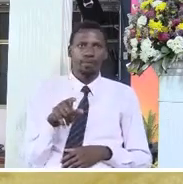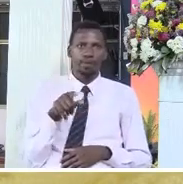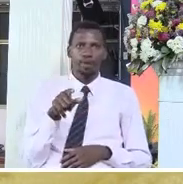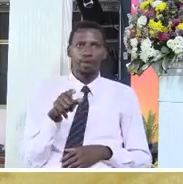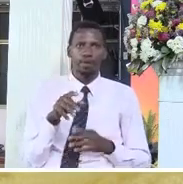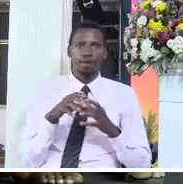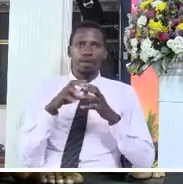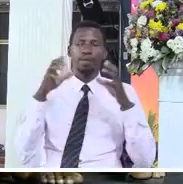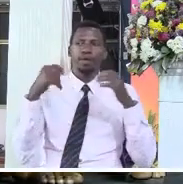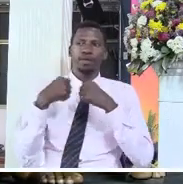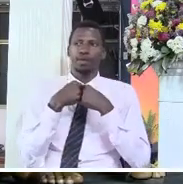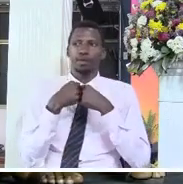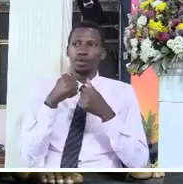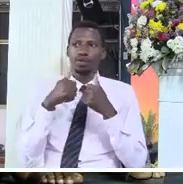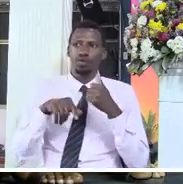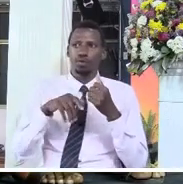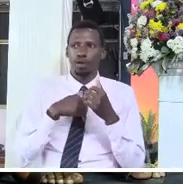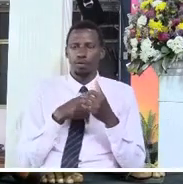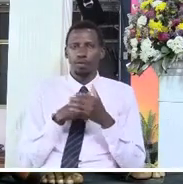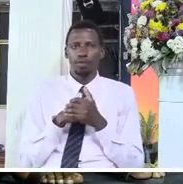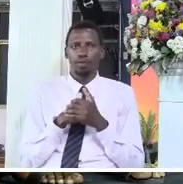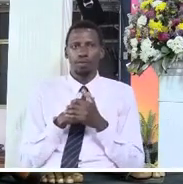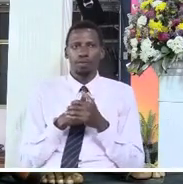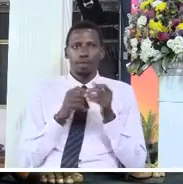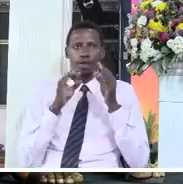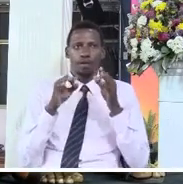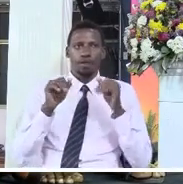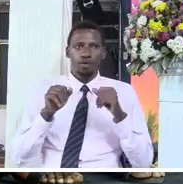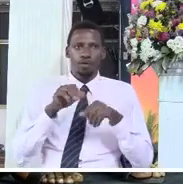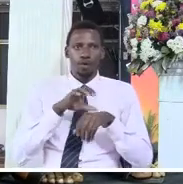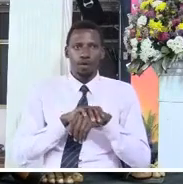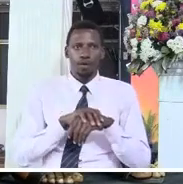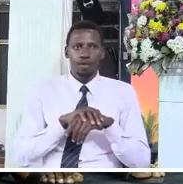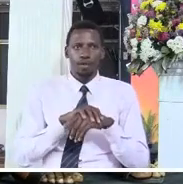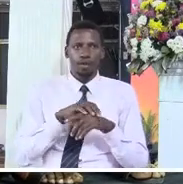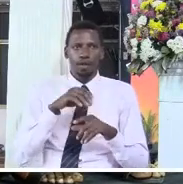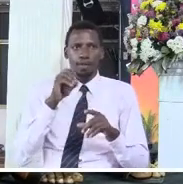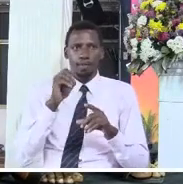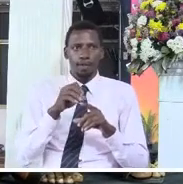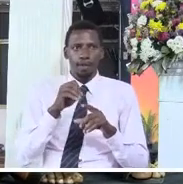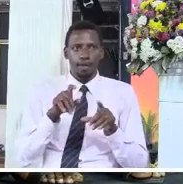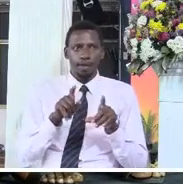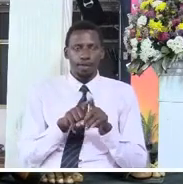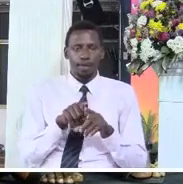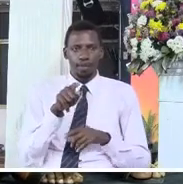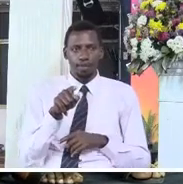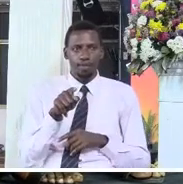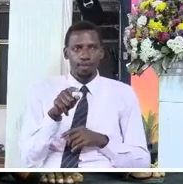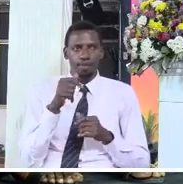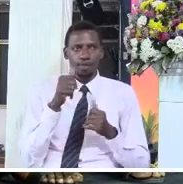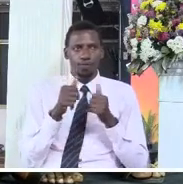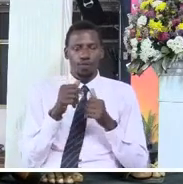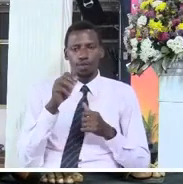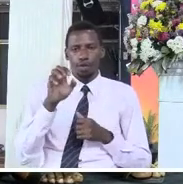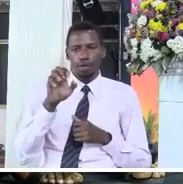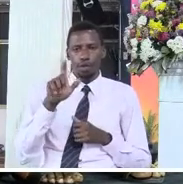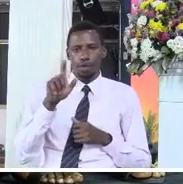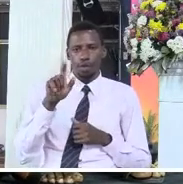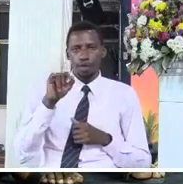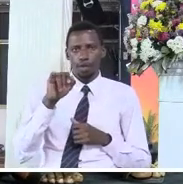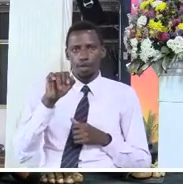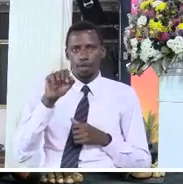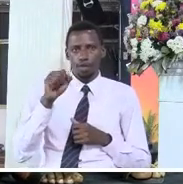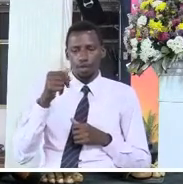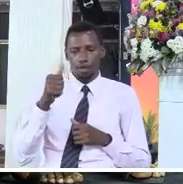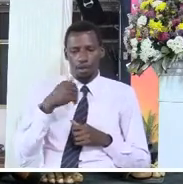that we face. And if we could get that kind of mentorship, Elisha had Elijah, Timothy had Paul,